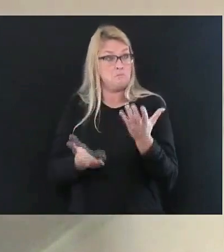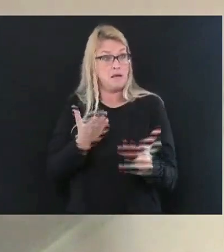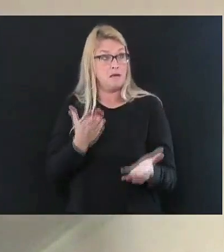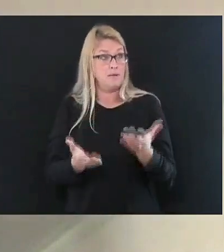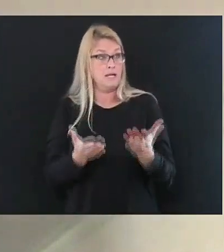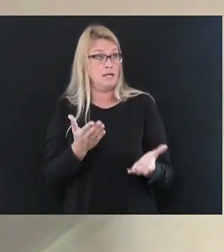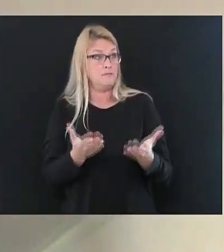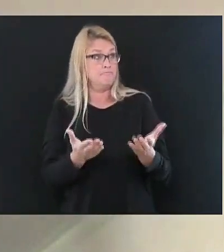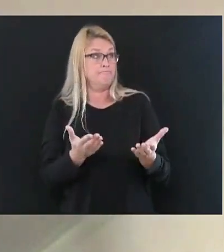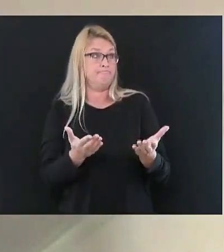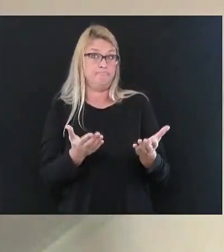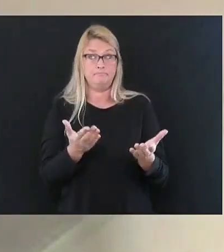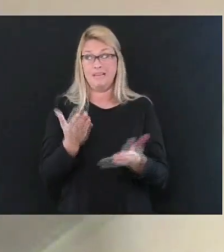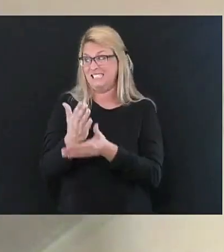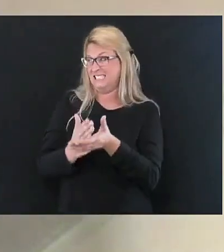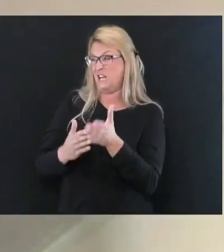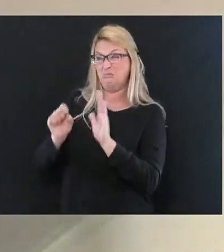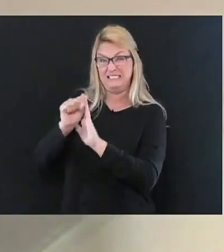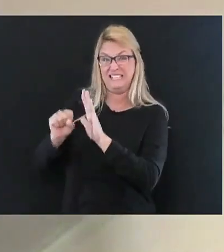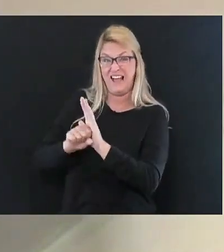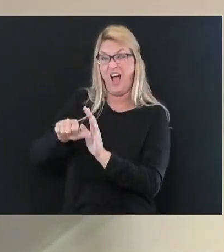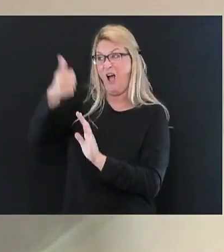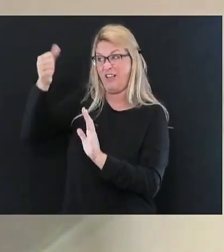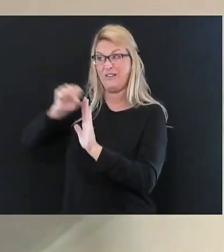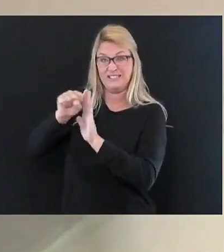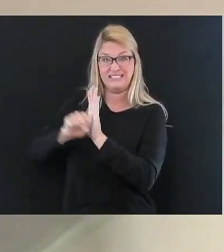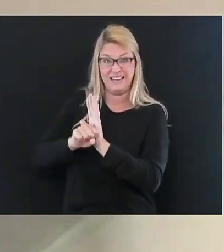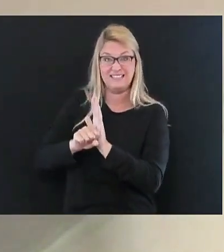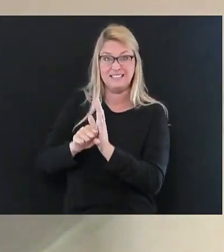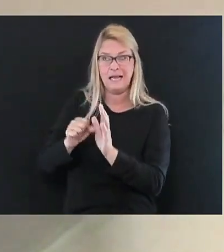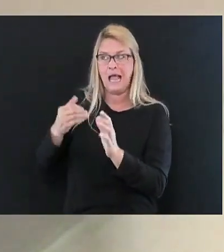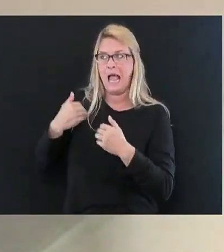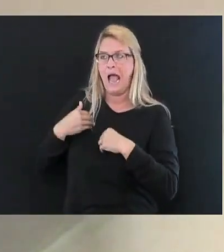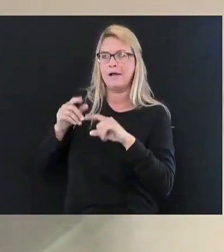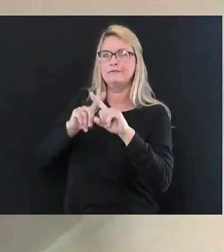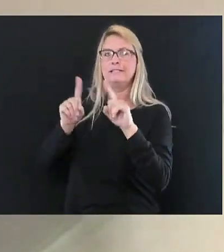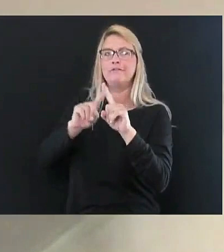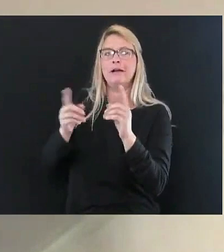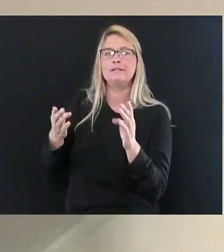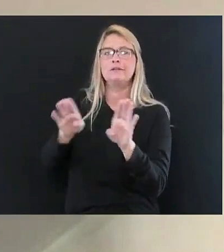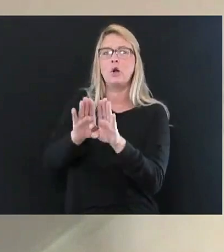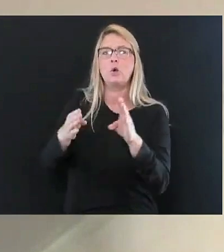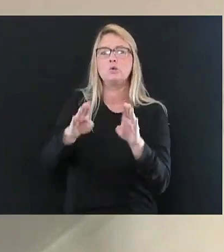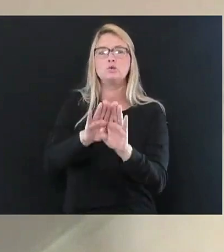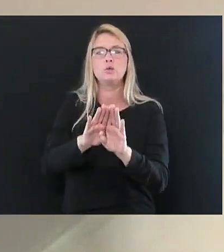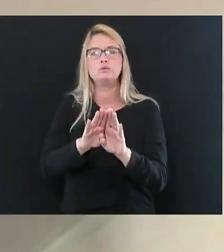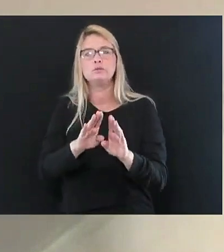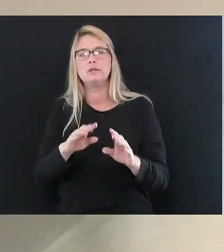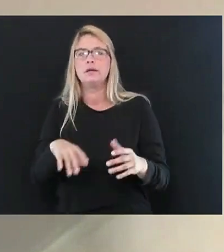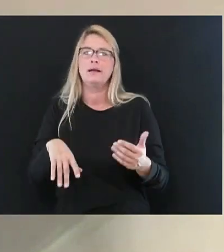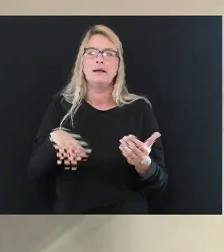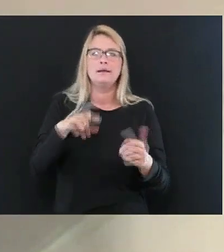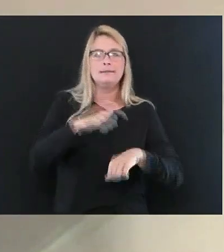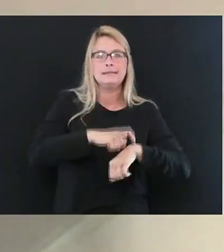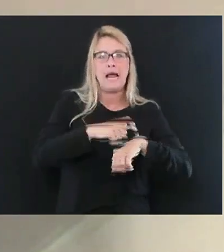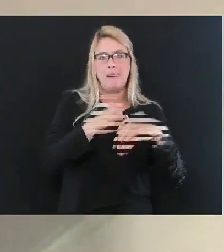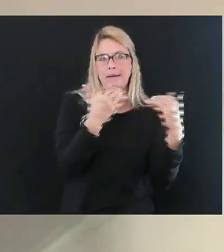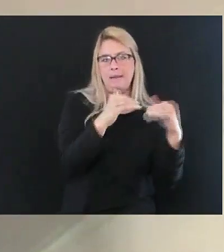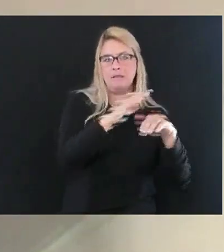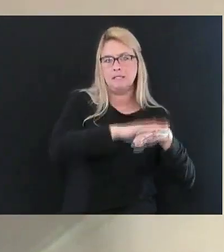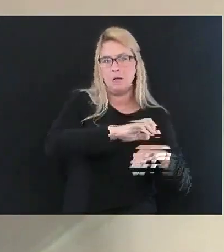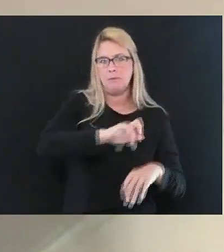know, some states are mitigating more differently, shutting certain things down, curfews and other things. We also know